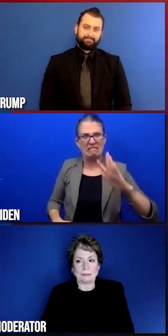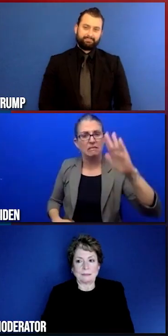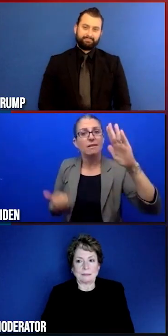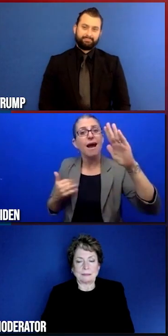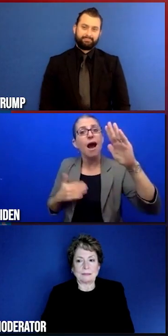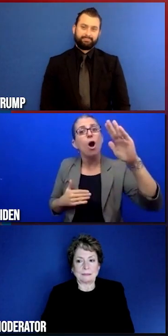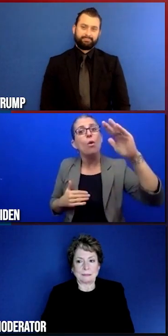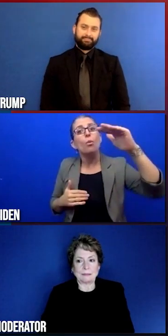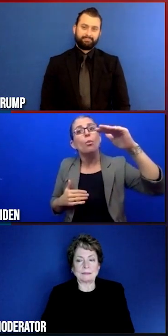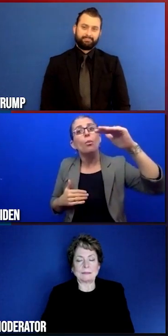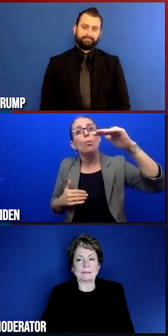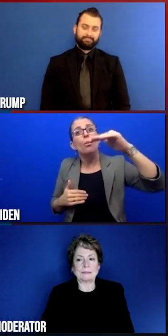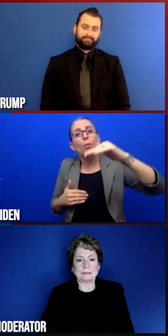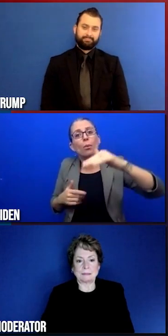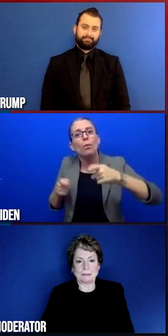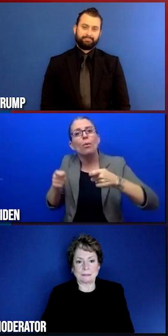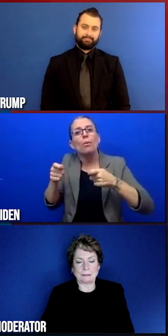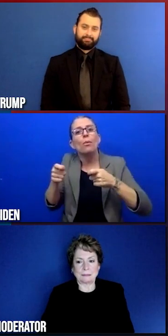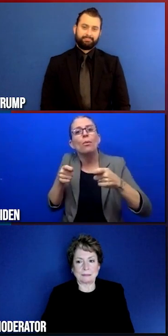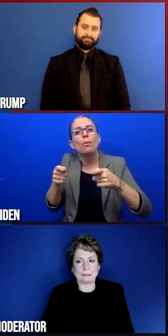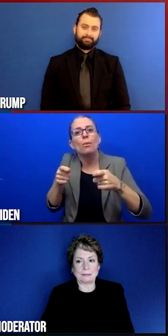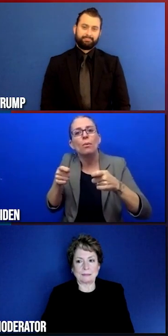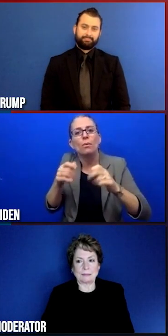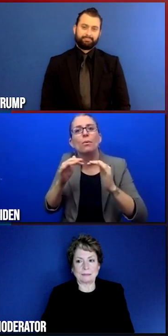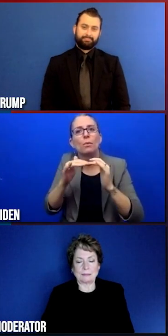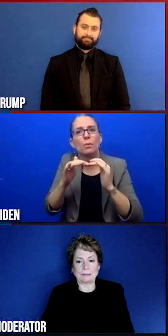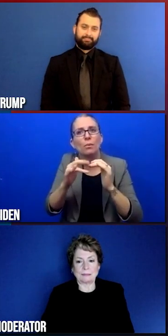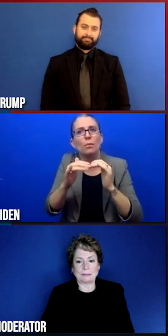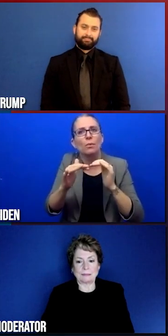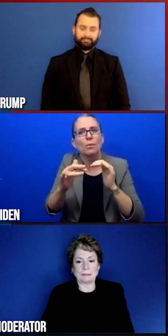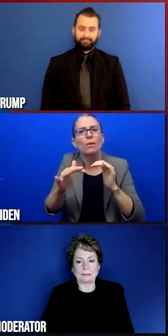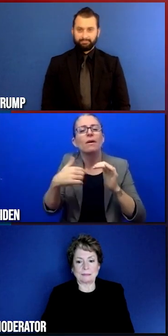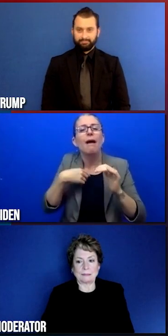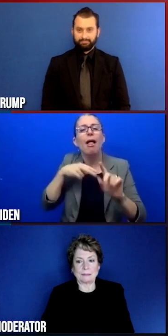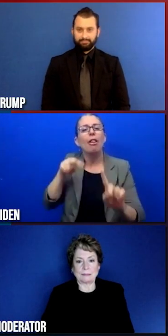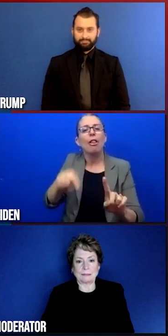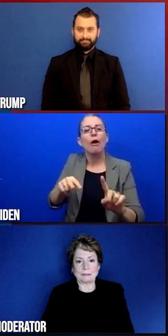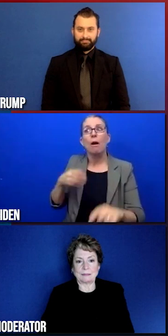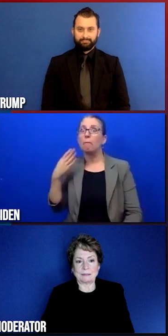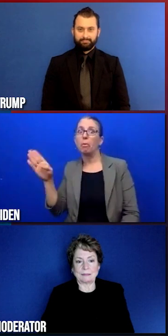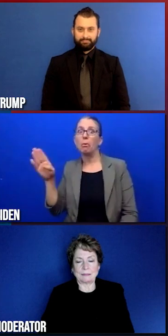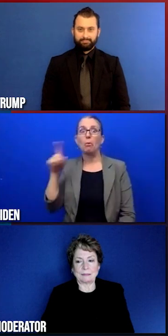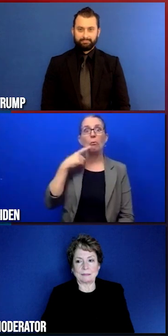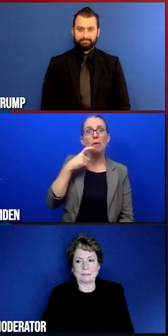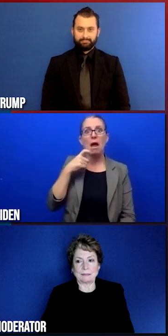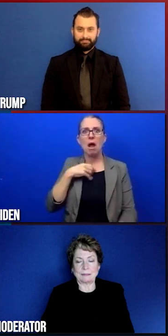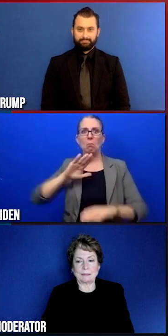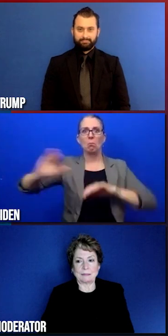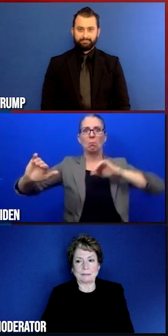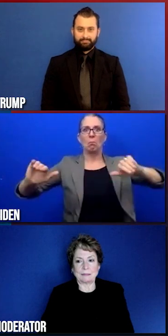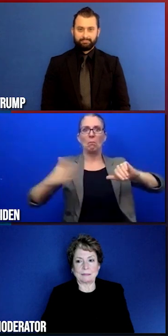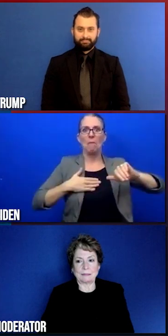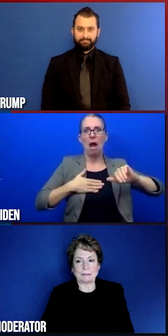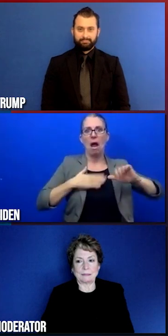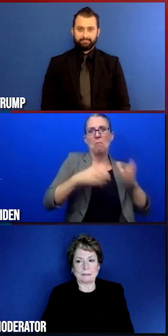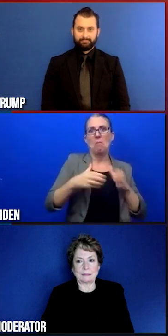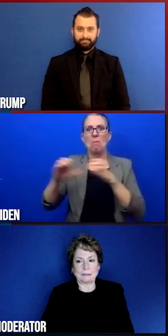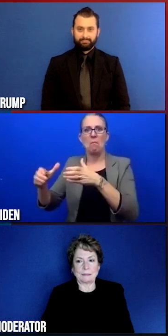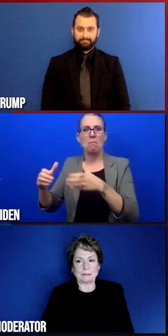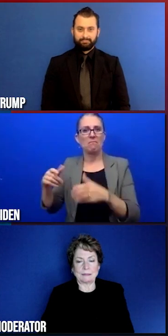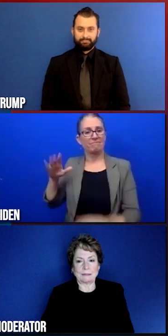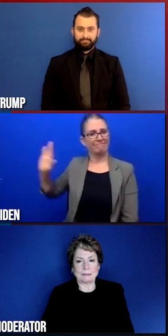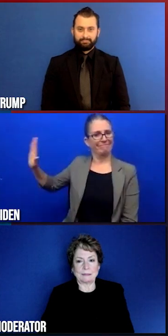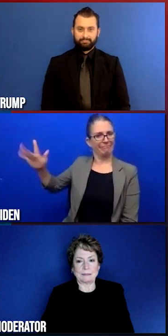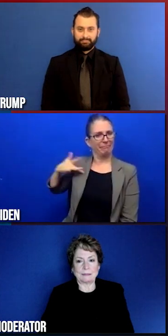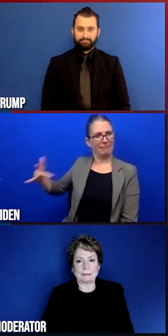red states. They're all the United States. And look at the states that are having such a spike in the coronavirus. They're the red